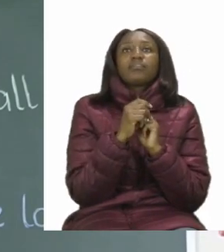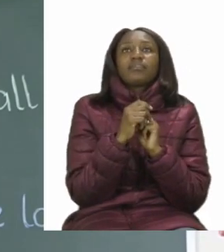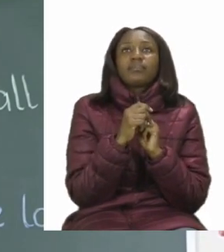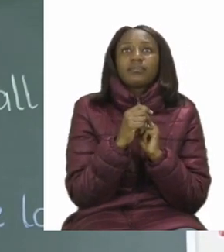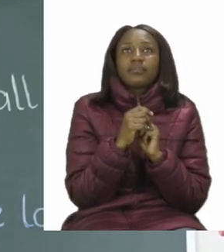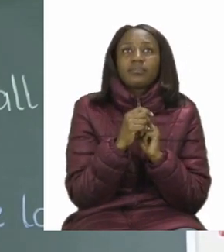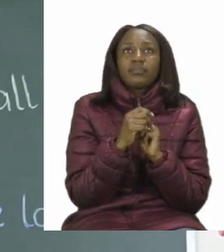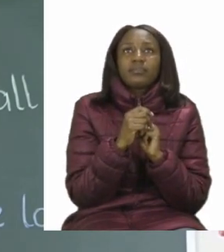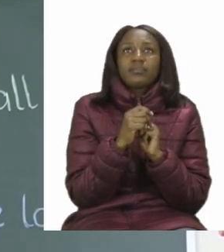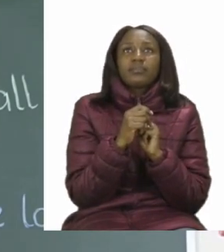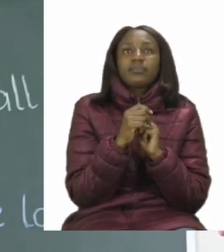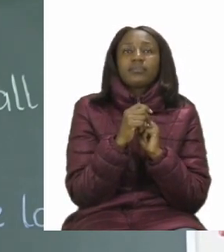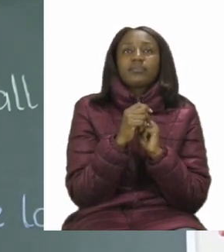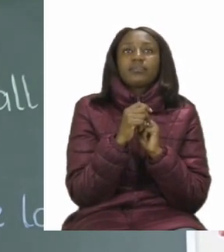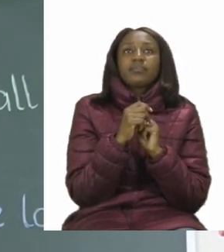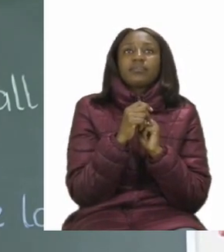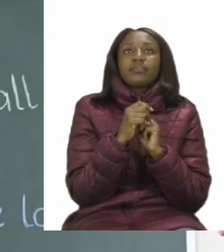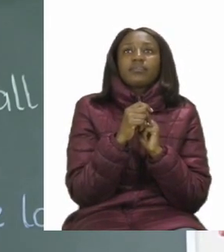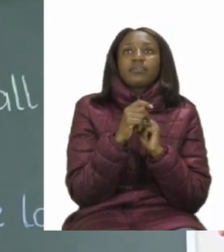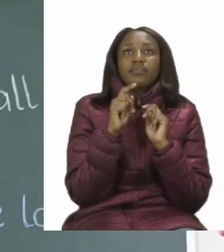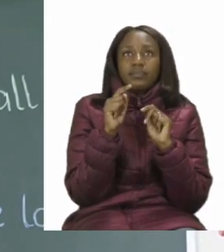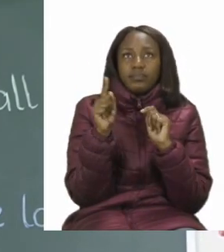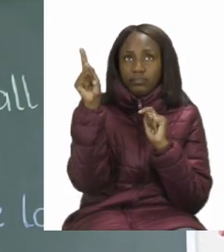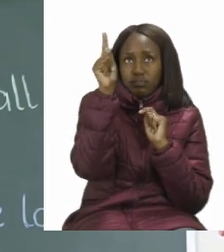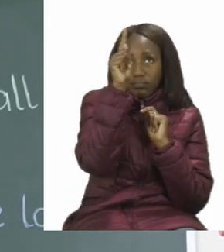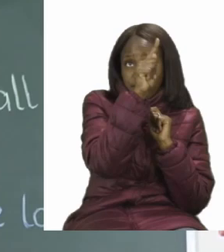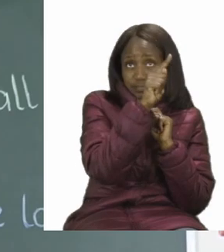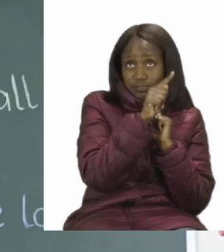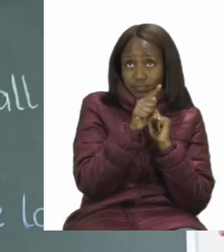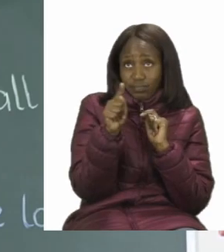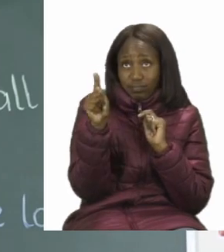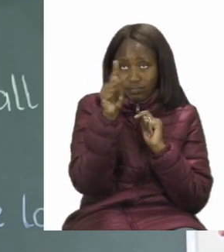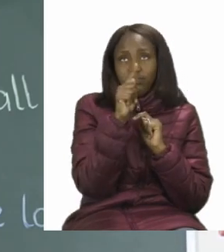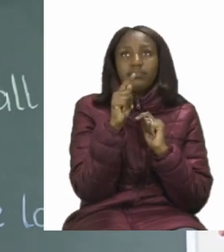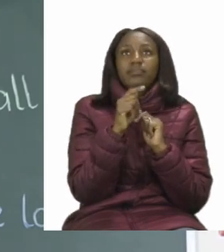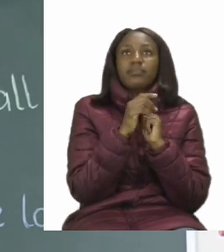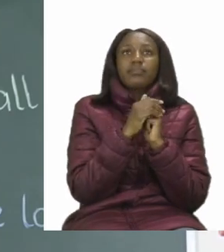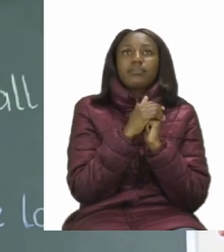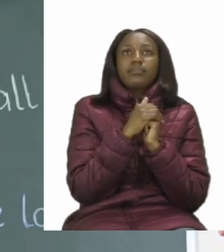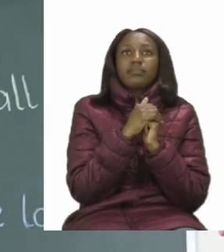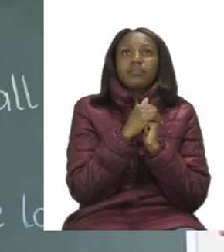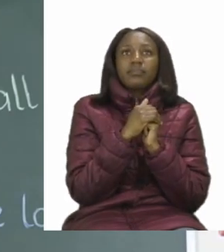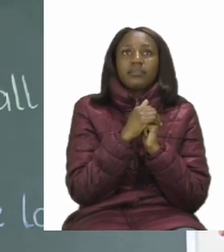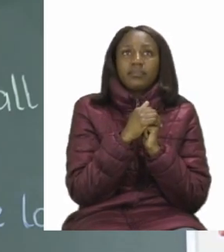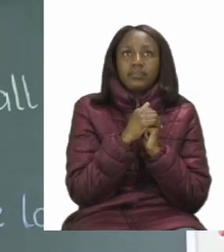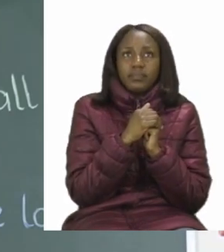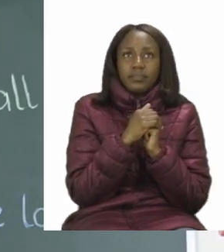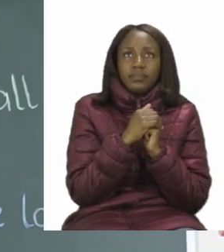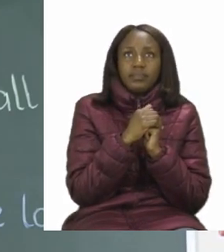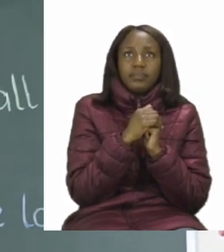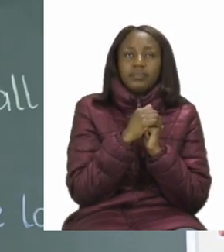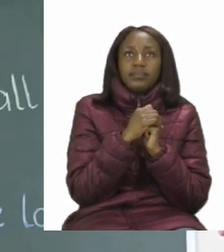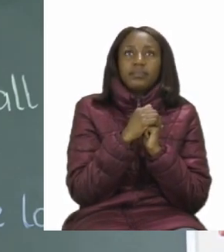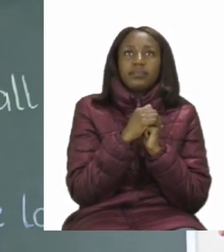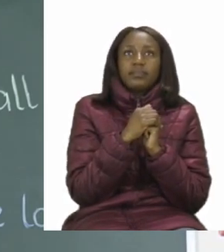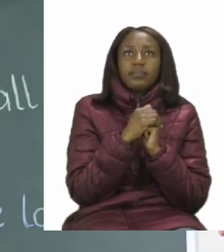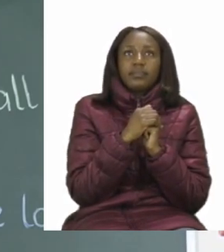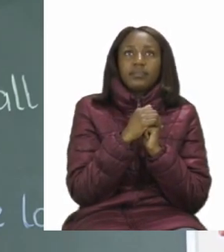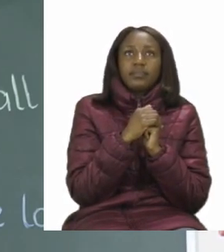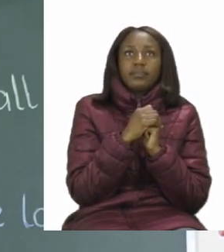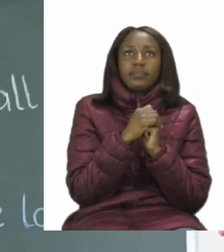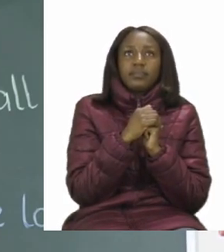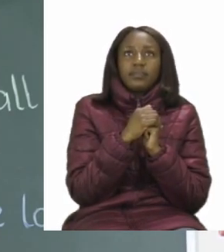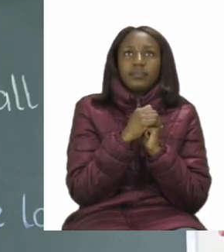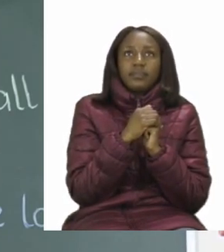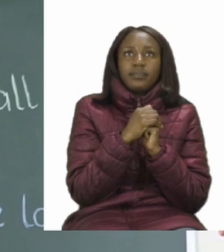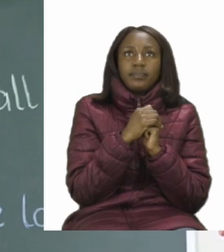watching football. So we're going to circle the word are along with the word watching, because that is